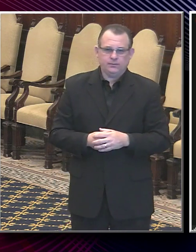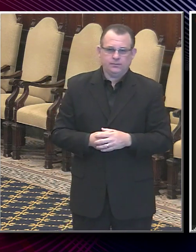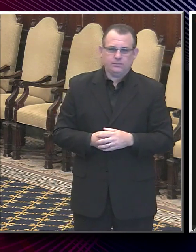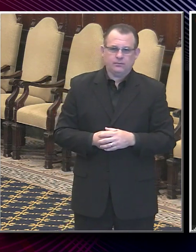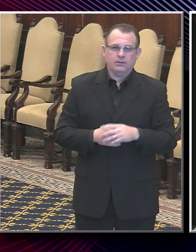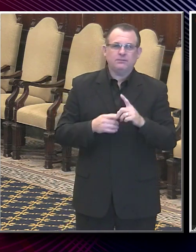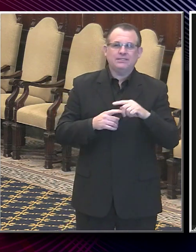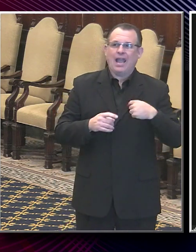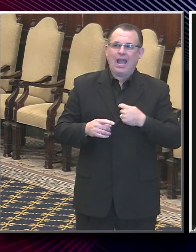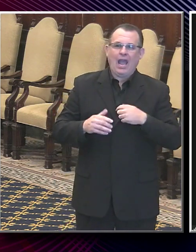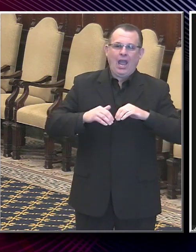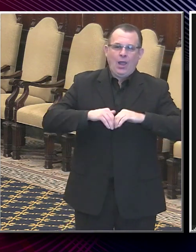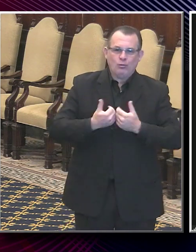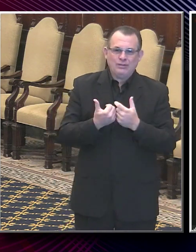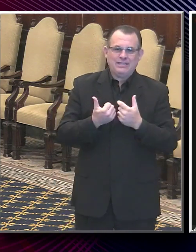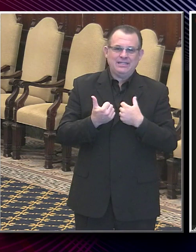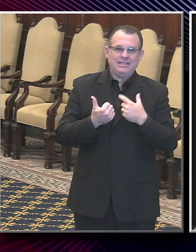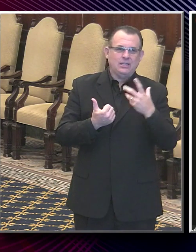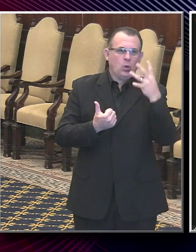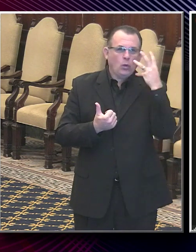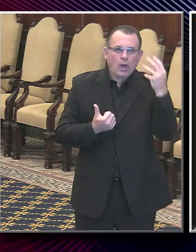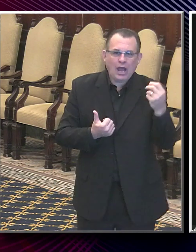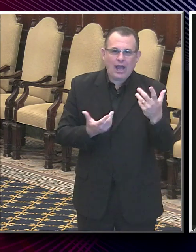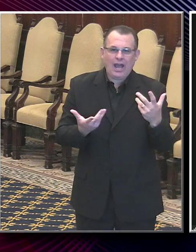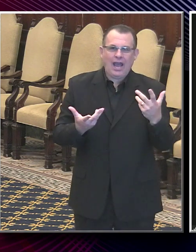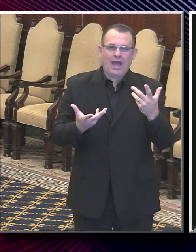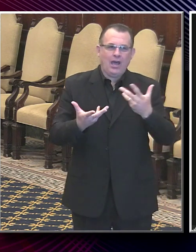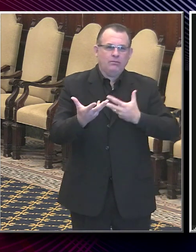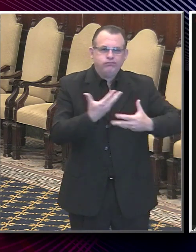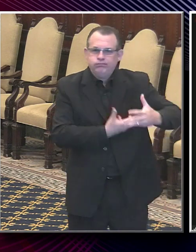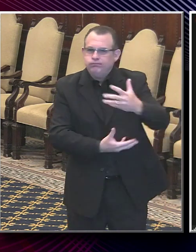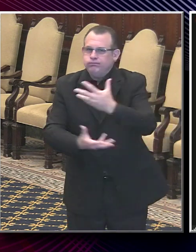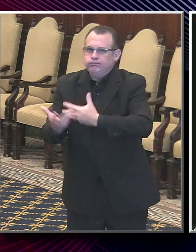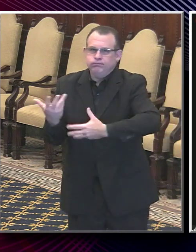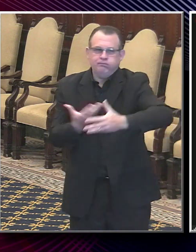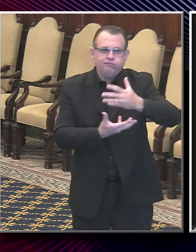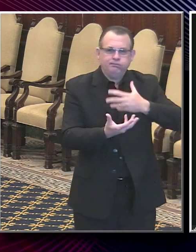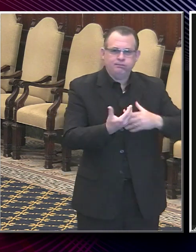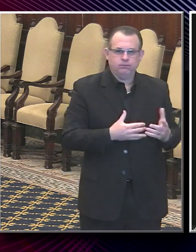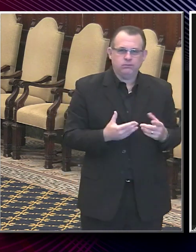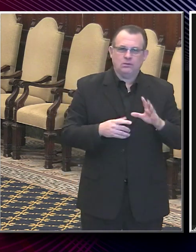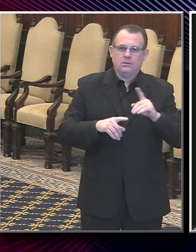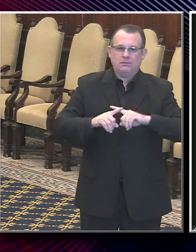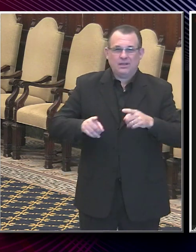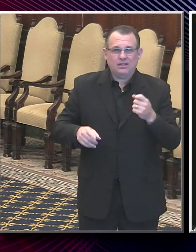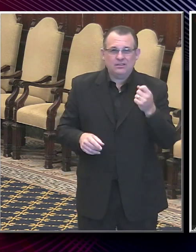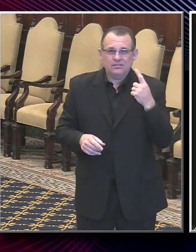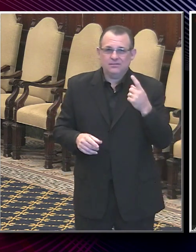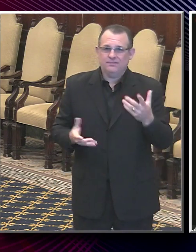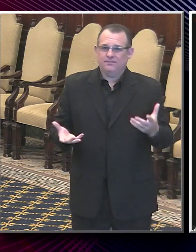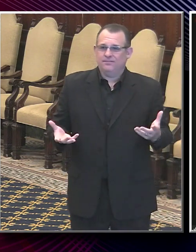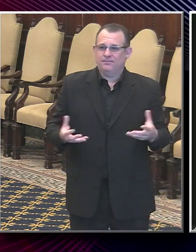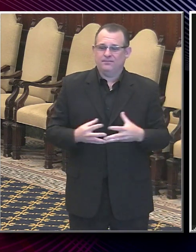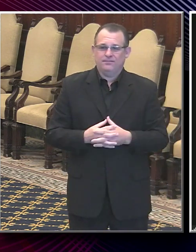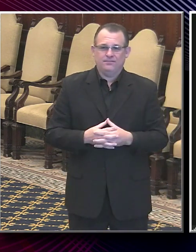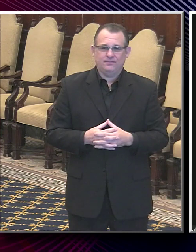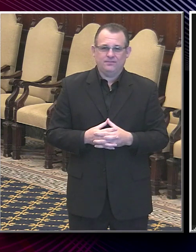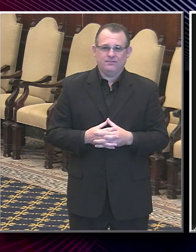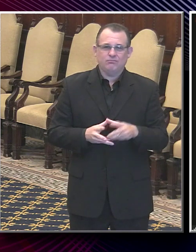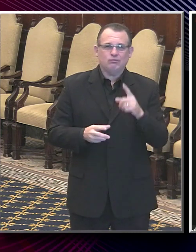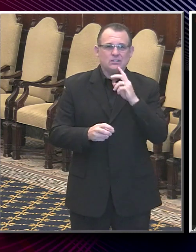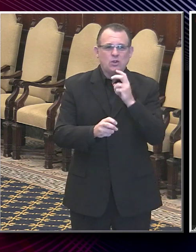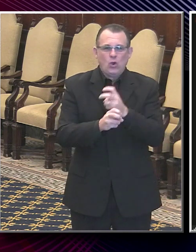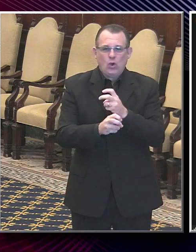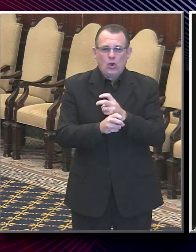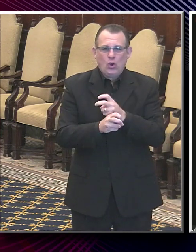people to be out in public. Is it difficult politically? Is it difficult to make that argument to people now